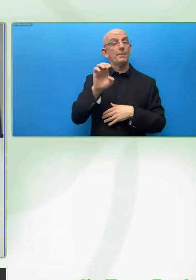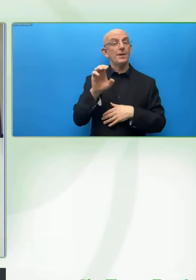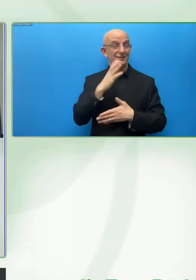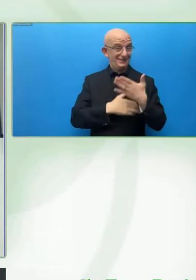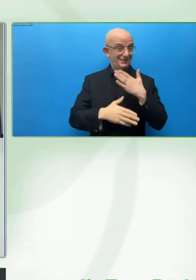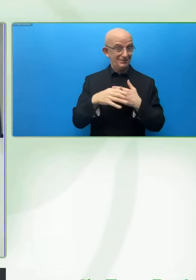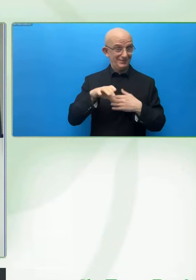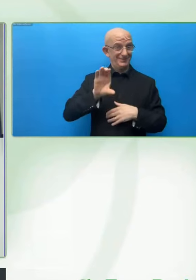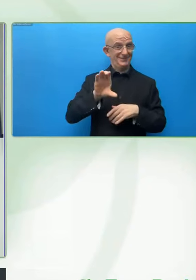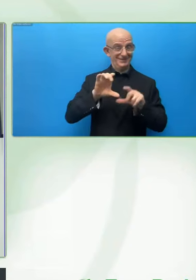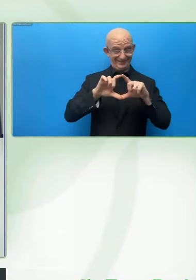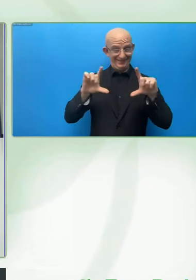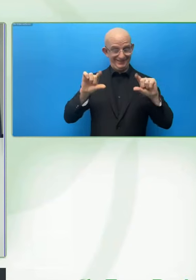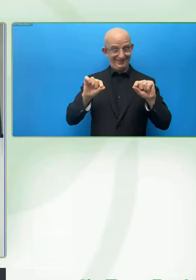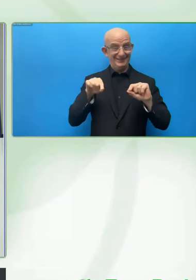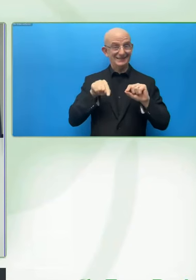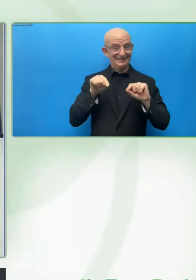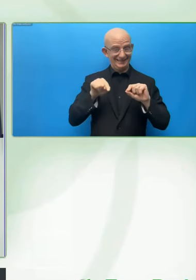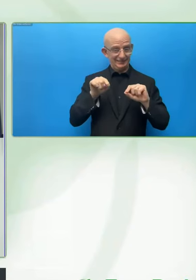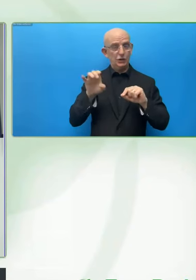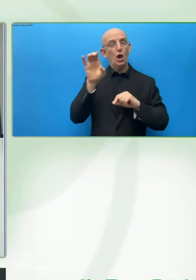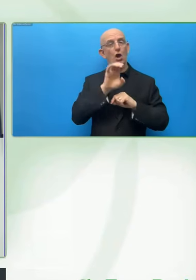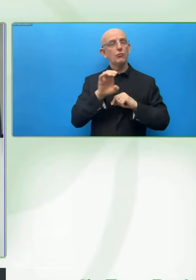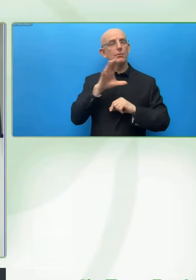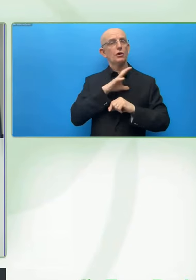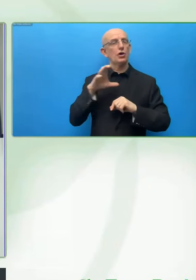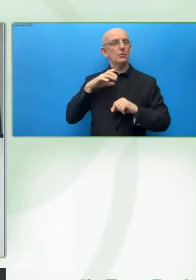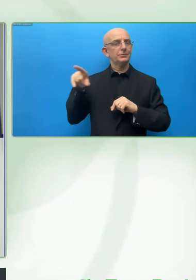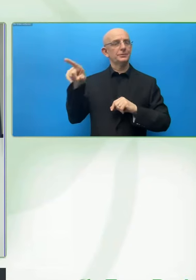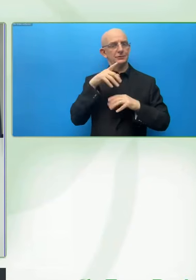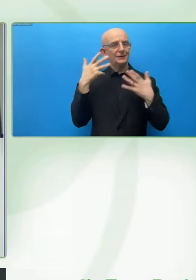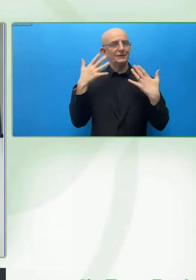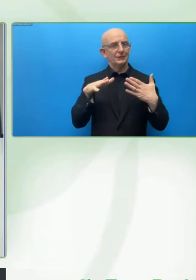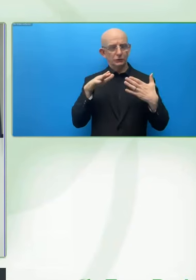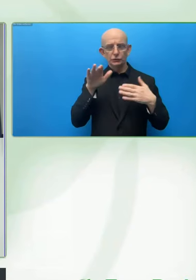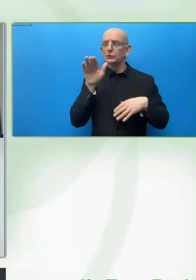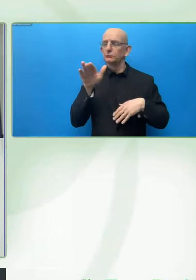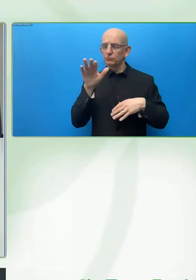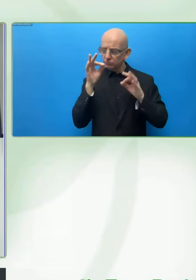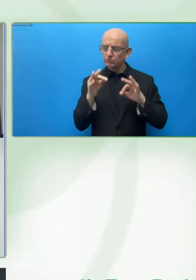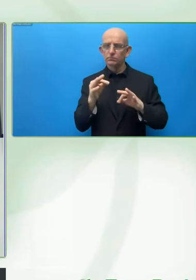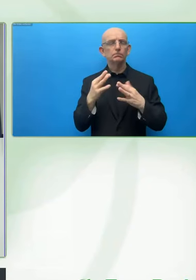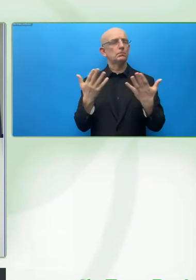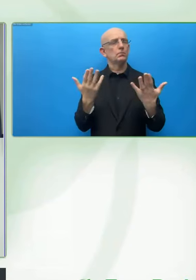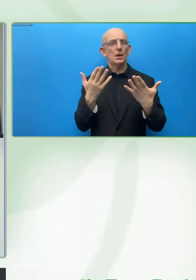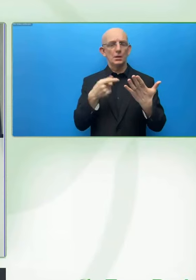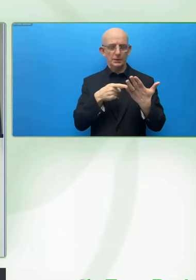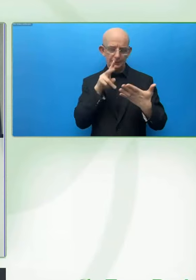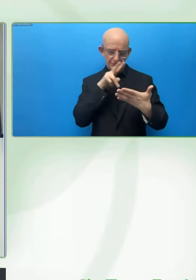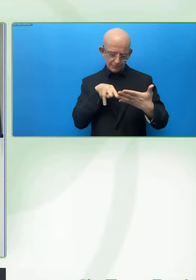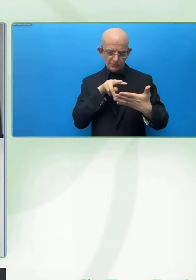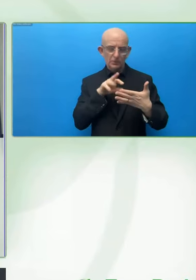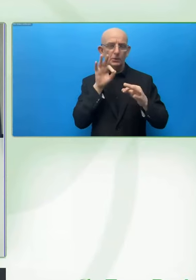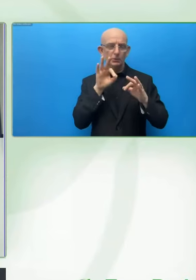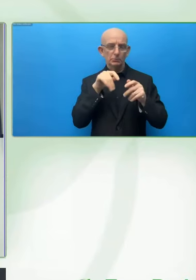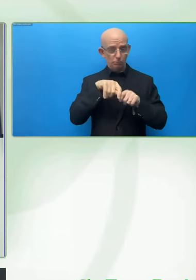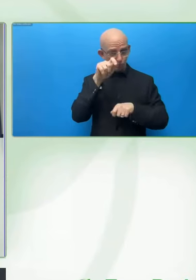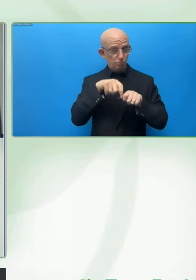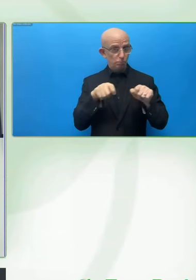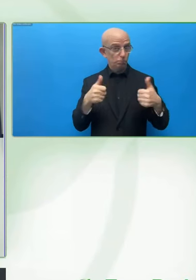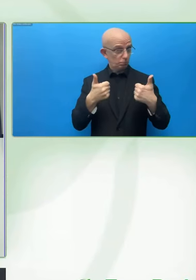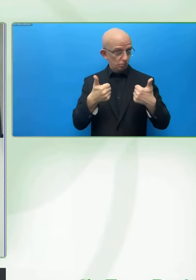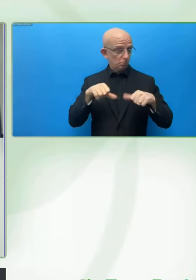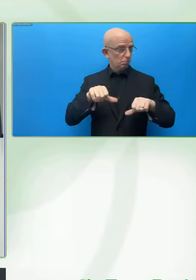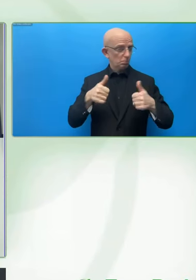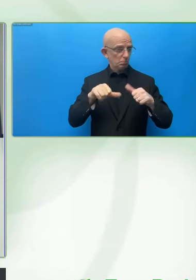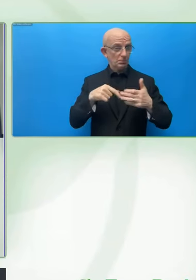review and assess if there are any remaining gaps in the access in the implementation